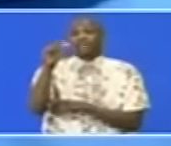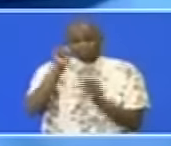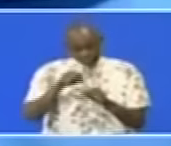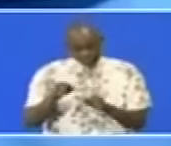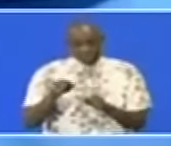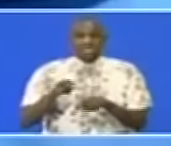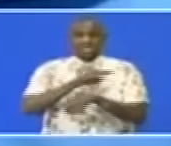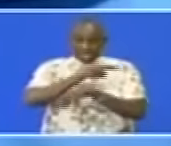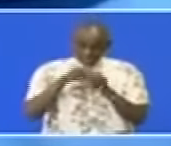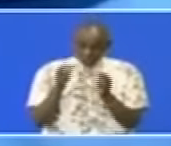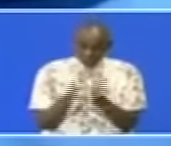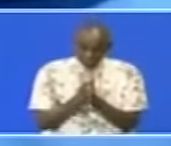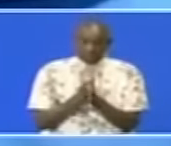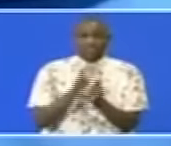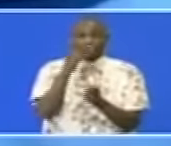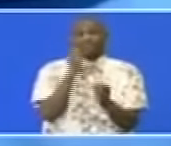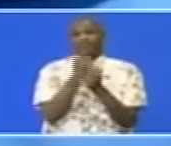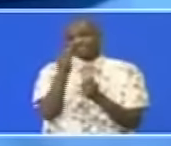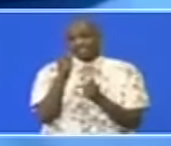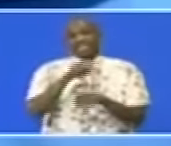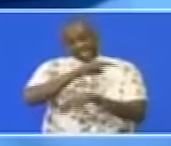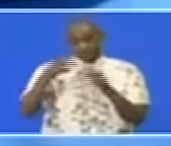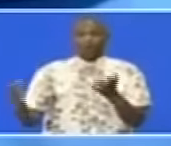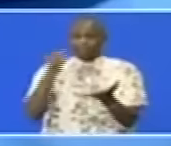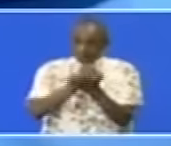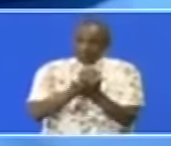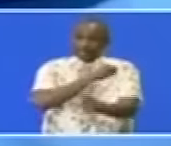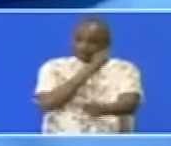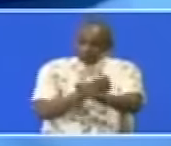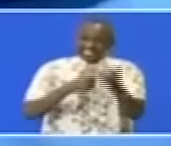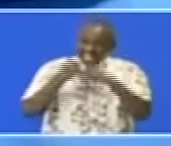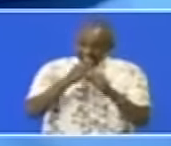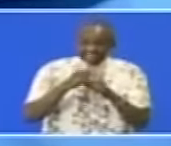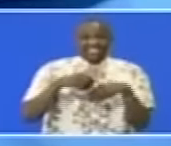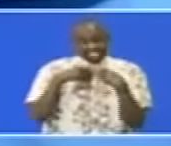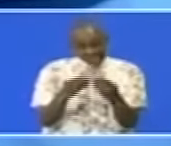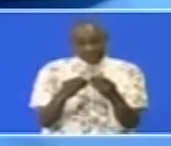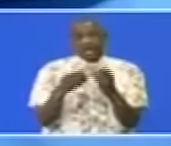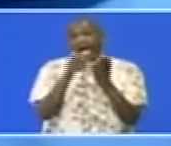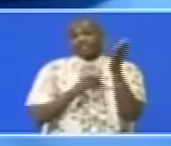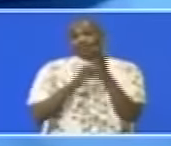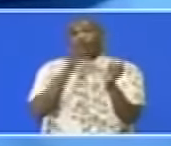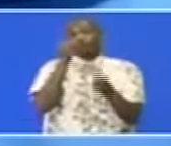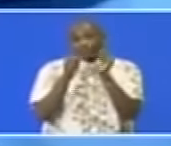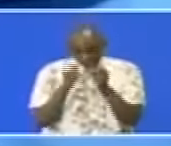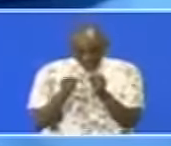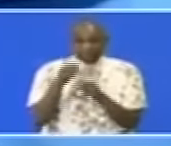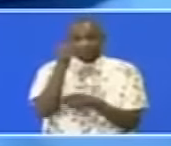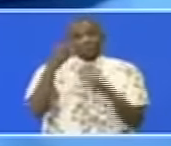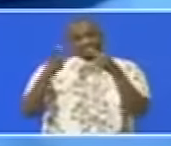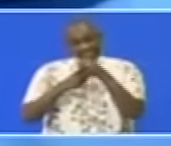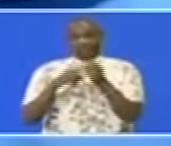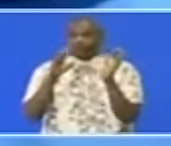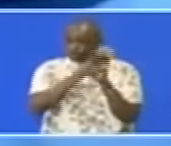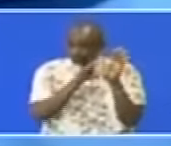National Employment Authority Bill of 2015. The National Employment Authority Act gives effect to Article 55 and 56 of the Constitution